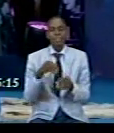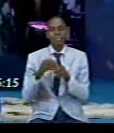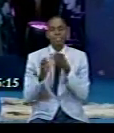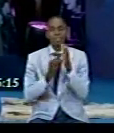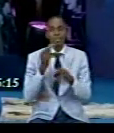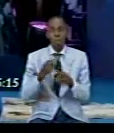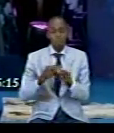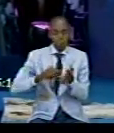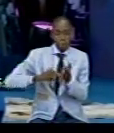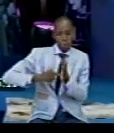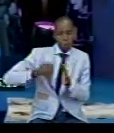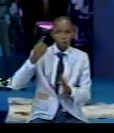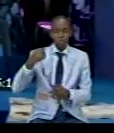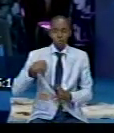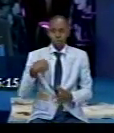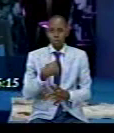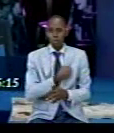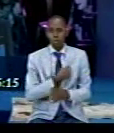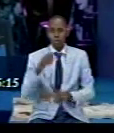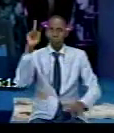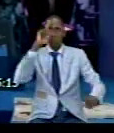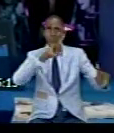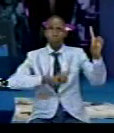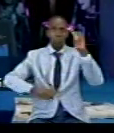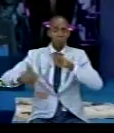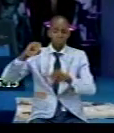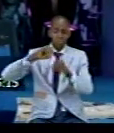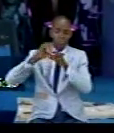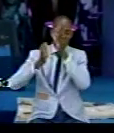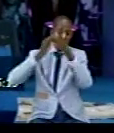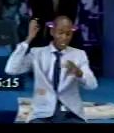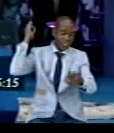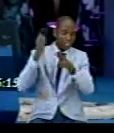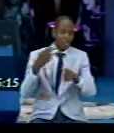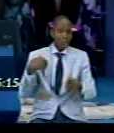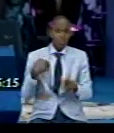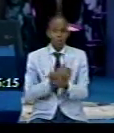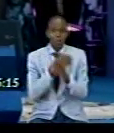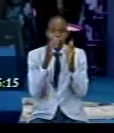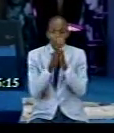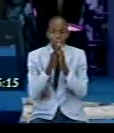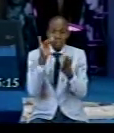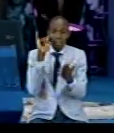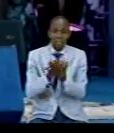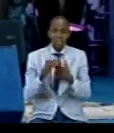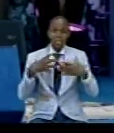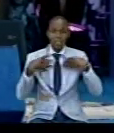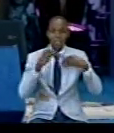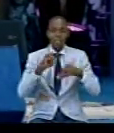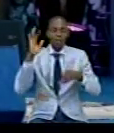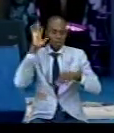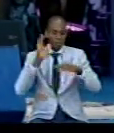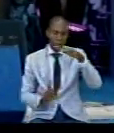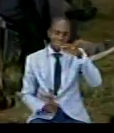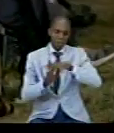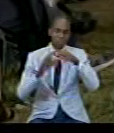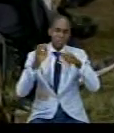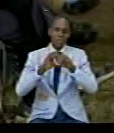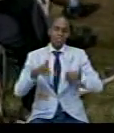say, in Jesus' name, we pray, that healing will come upon you right